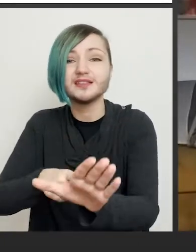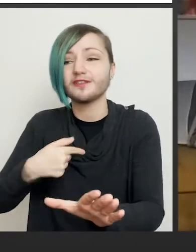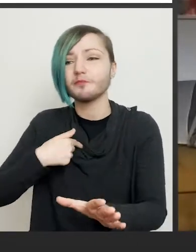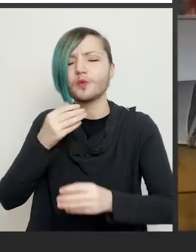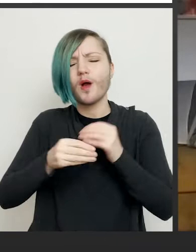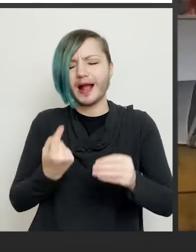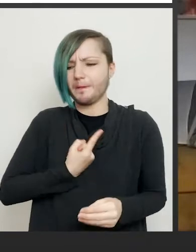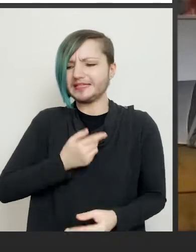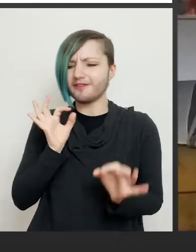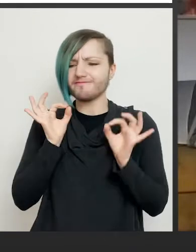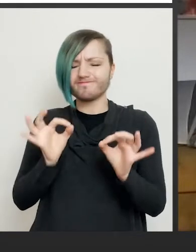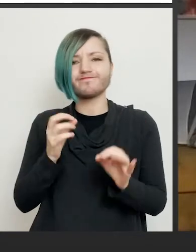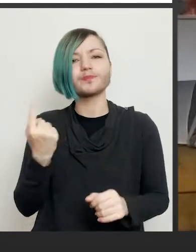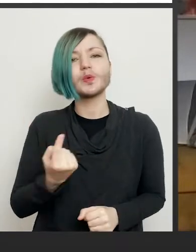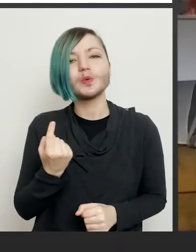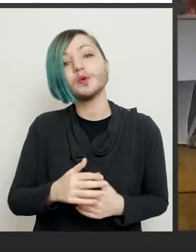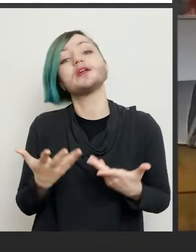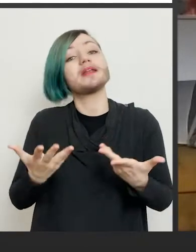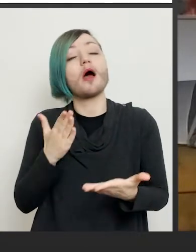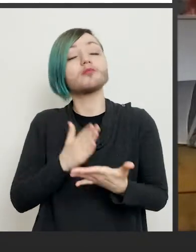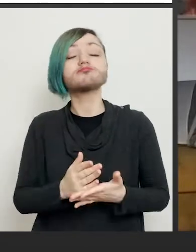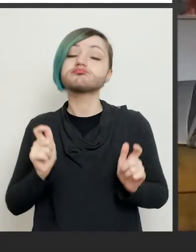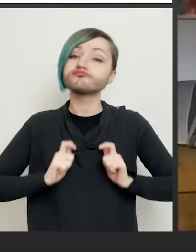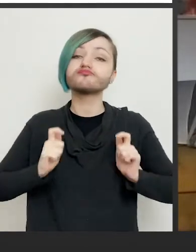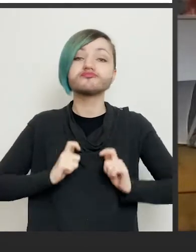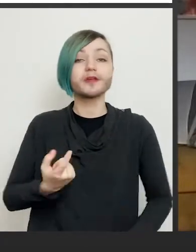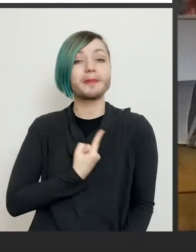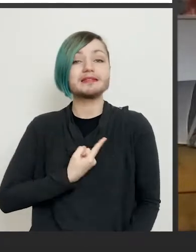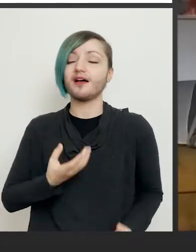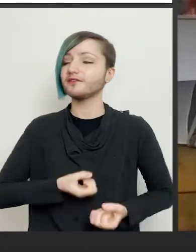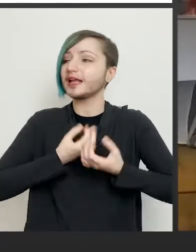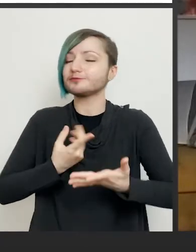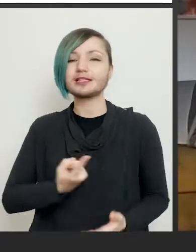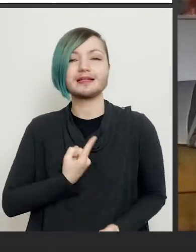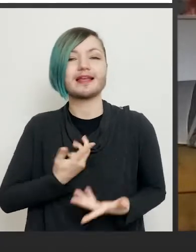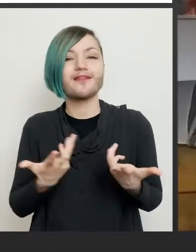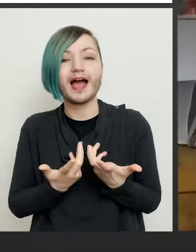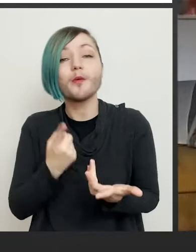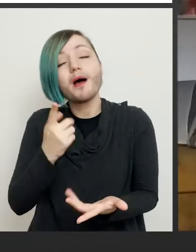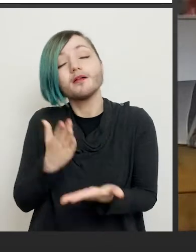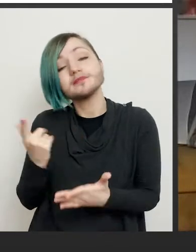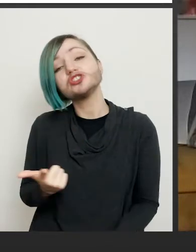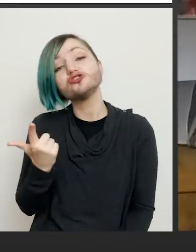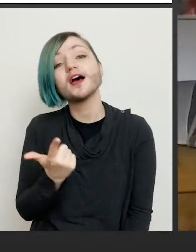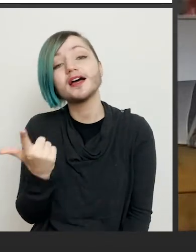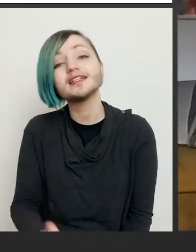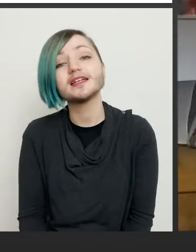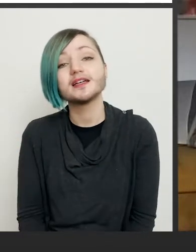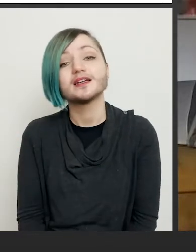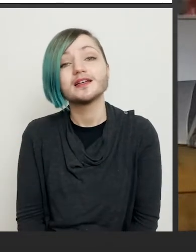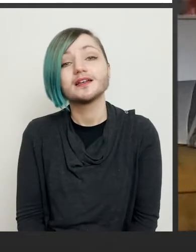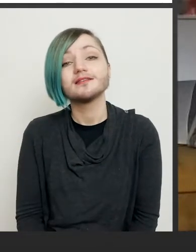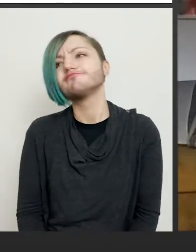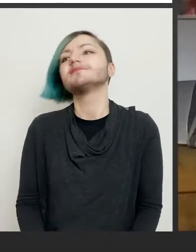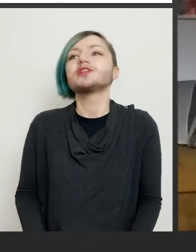who I am. And I think now I'm very comfortable in who I am and how I express myself. So, it is a journey, and people have to